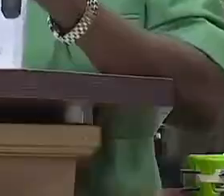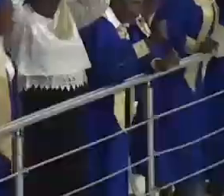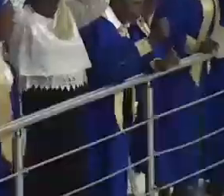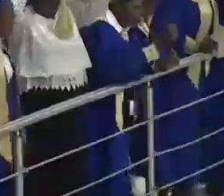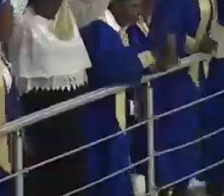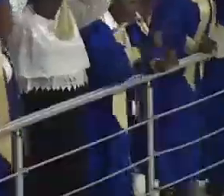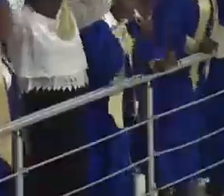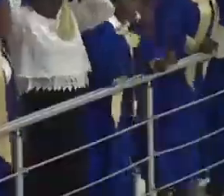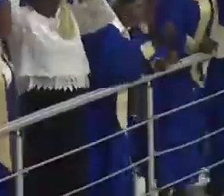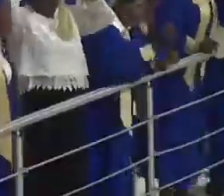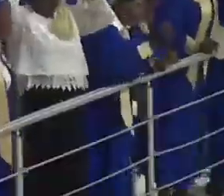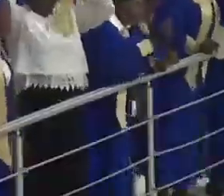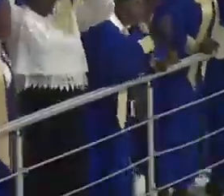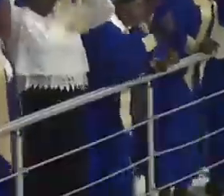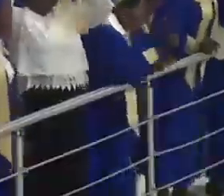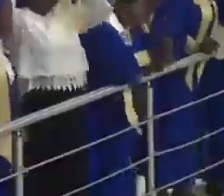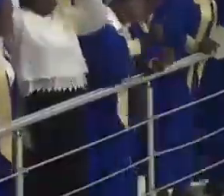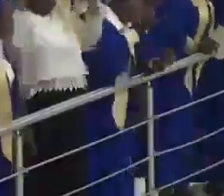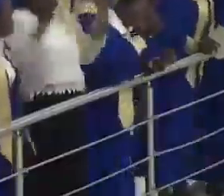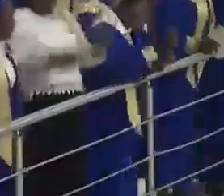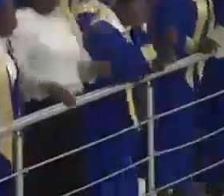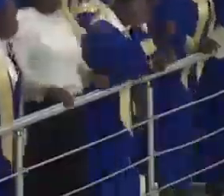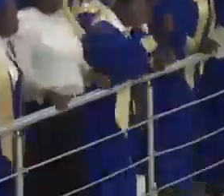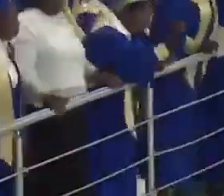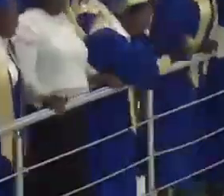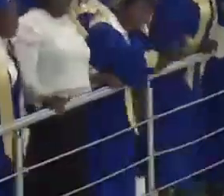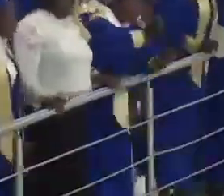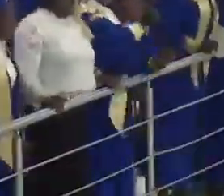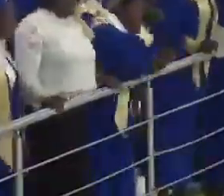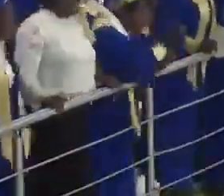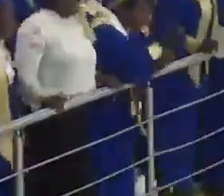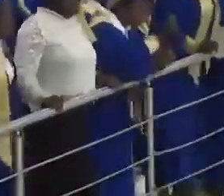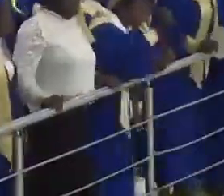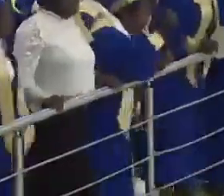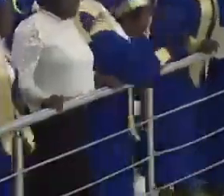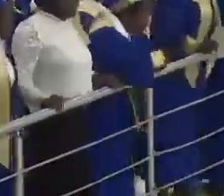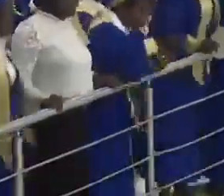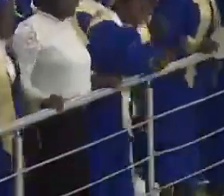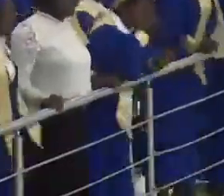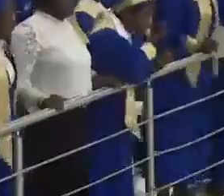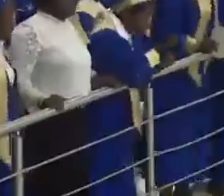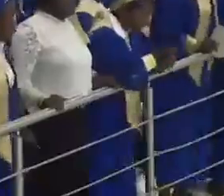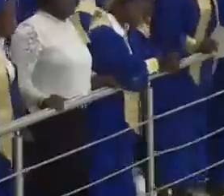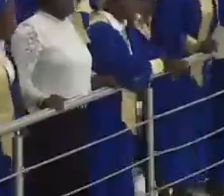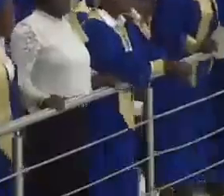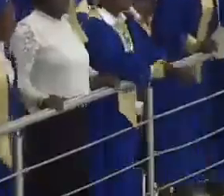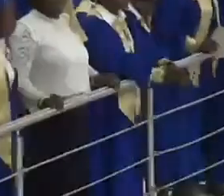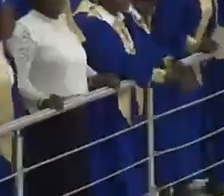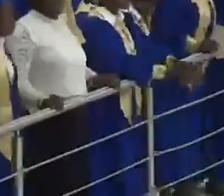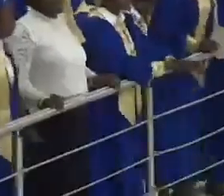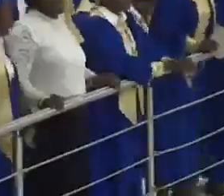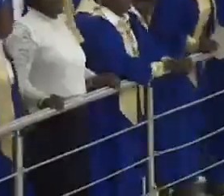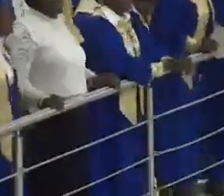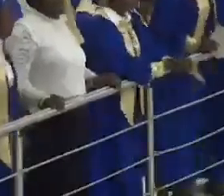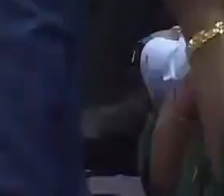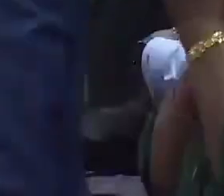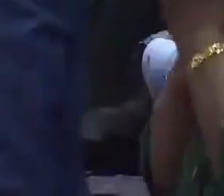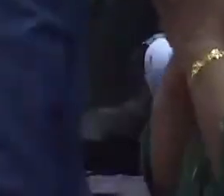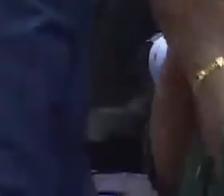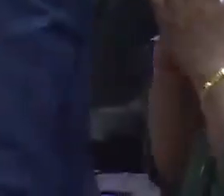oh Lord, cry unto him. Let him hear your voice. Just for about